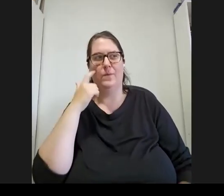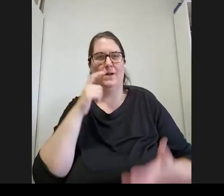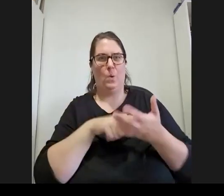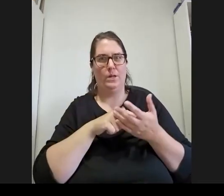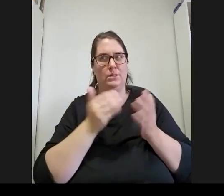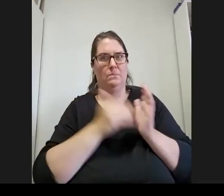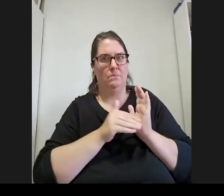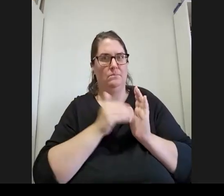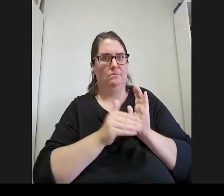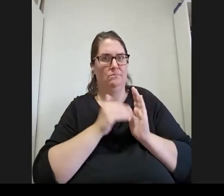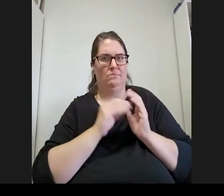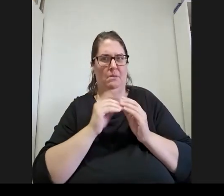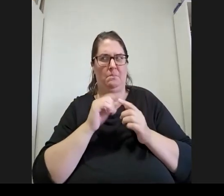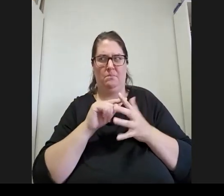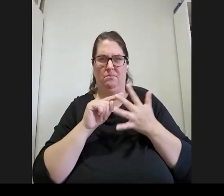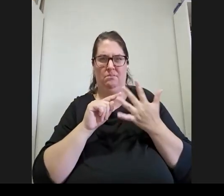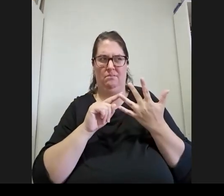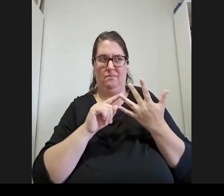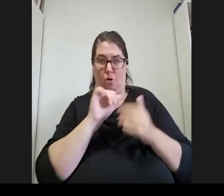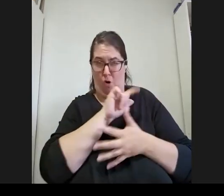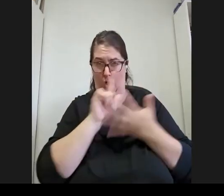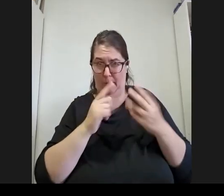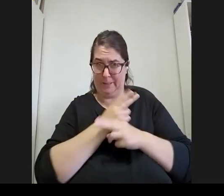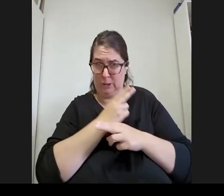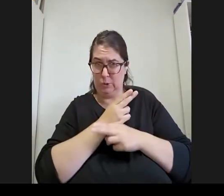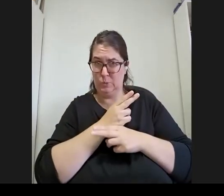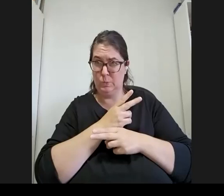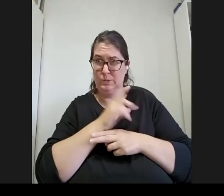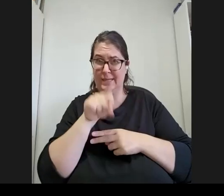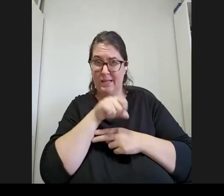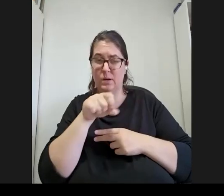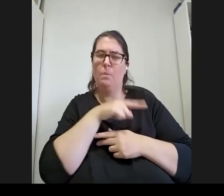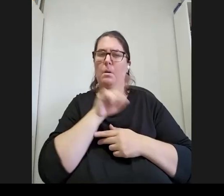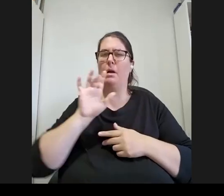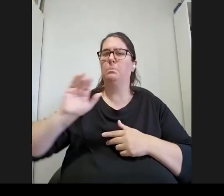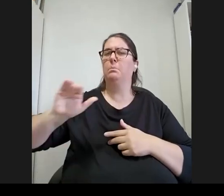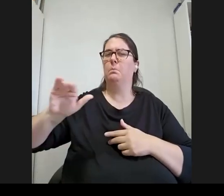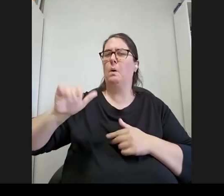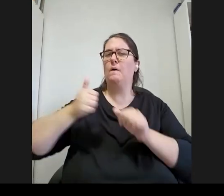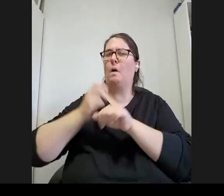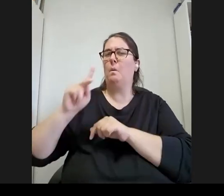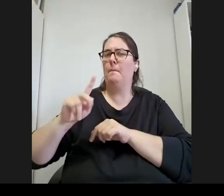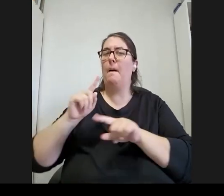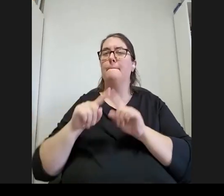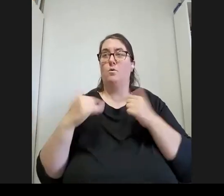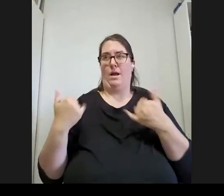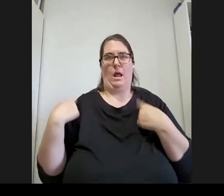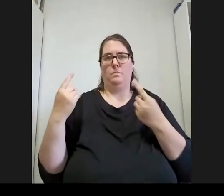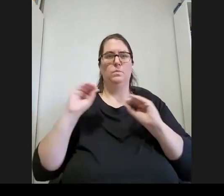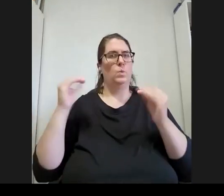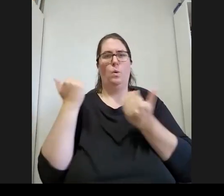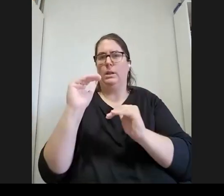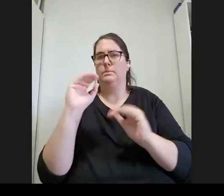we might check in with you to see how relevant it is for you to have that many accounts. But yeah, we right now we haven't worked out